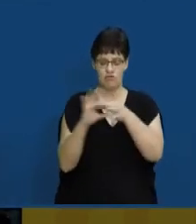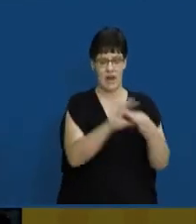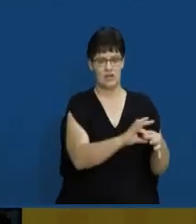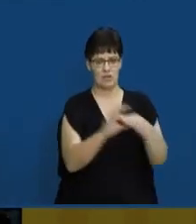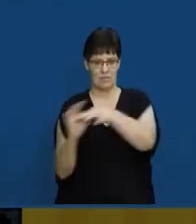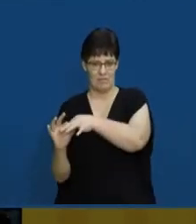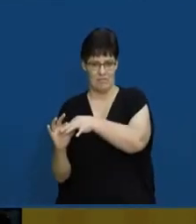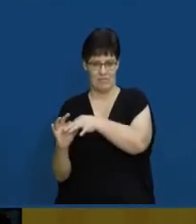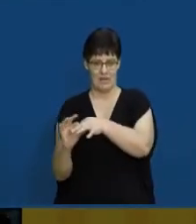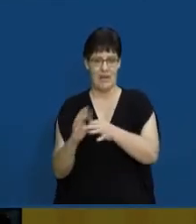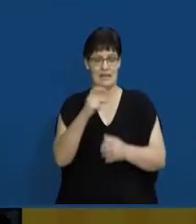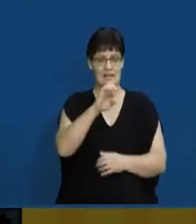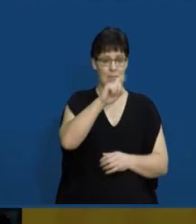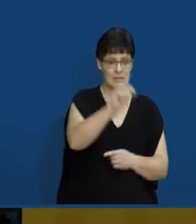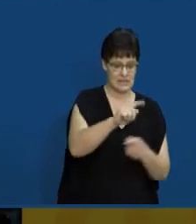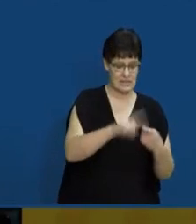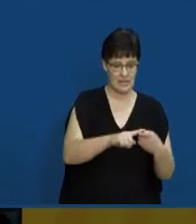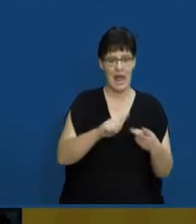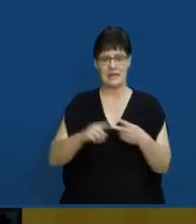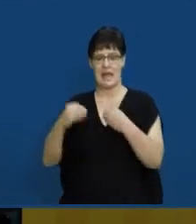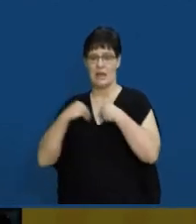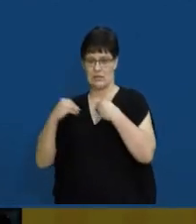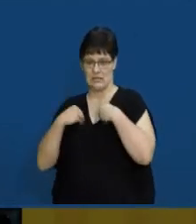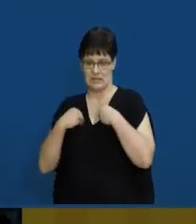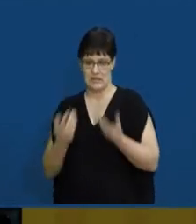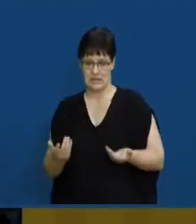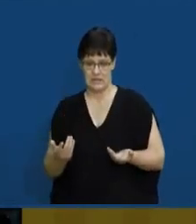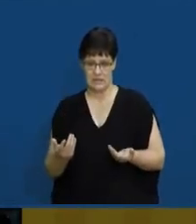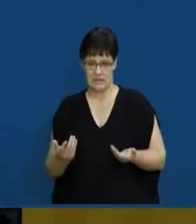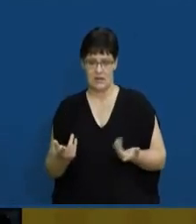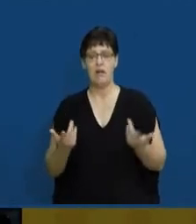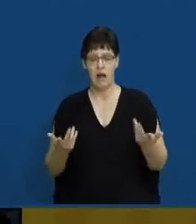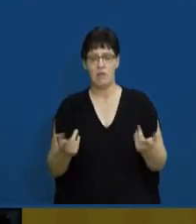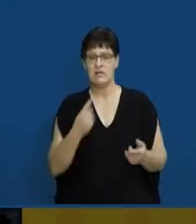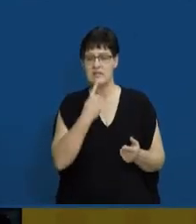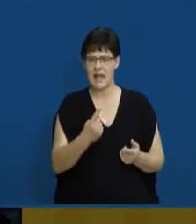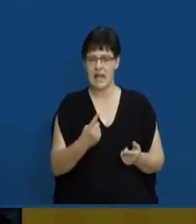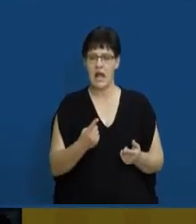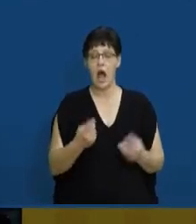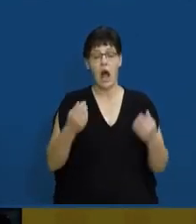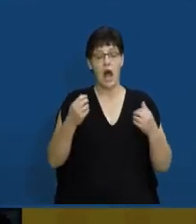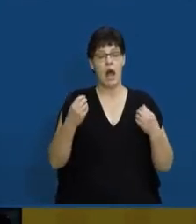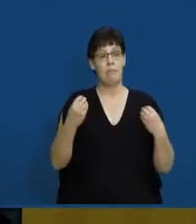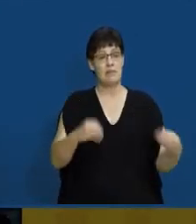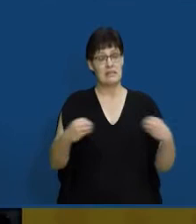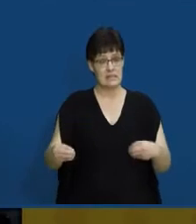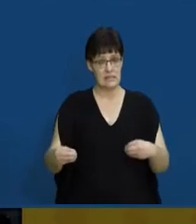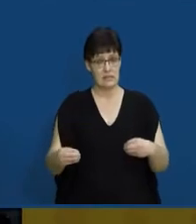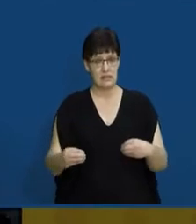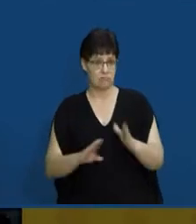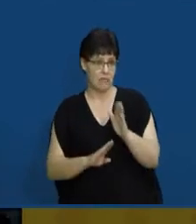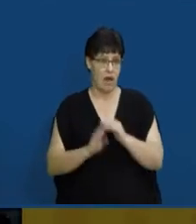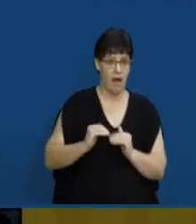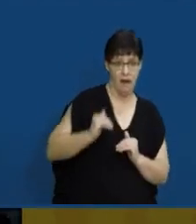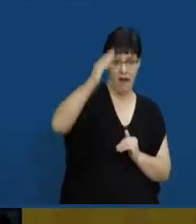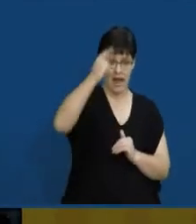between debt and equity. This will tell you whether the company is highly geared or